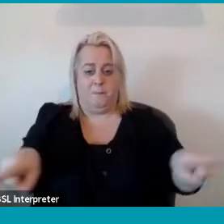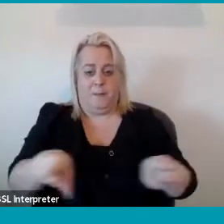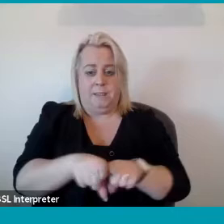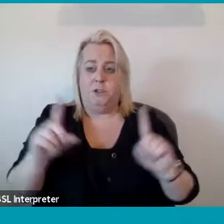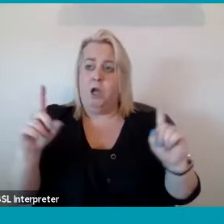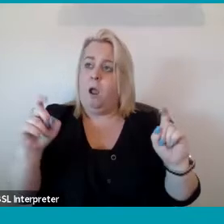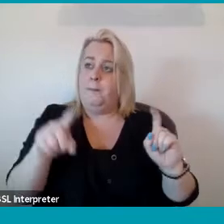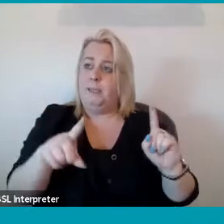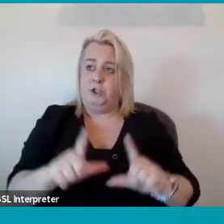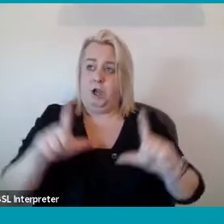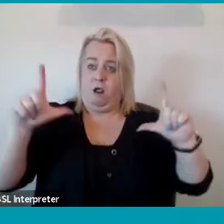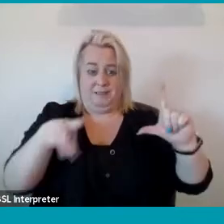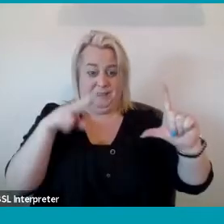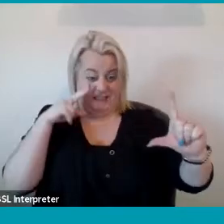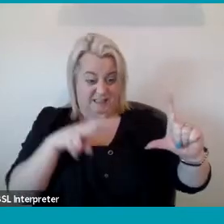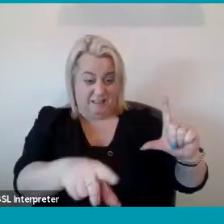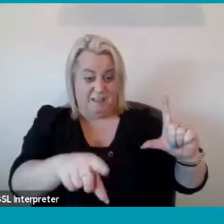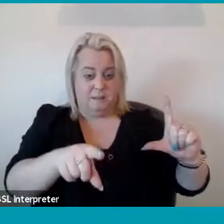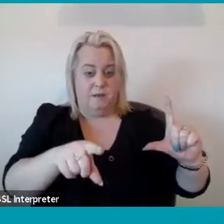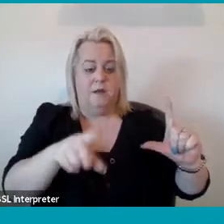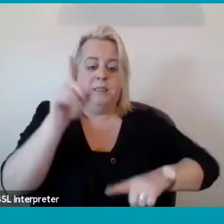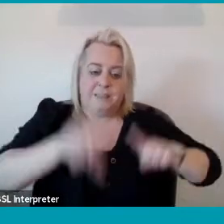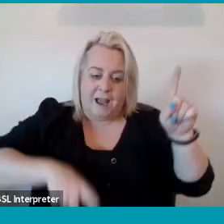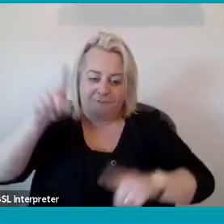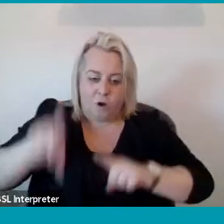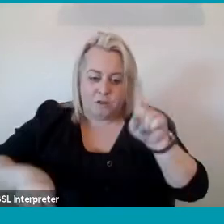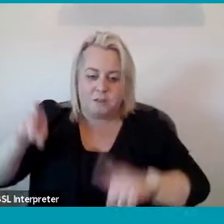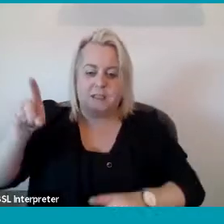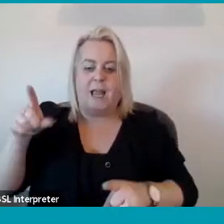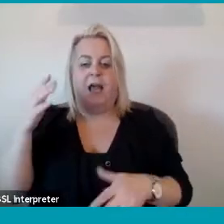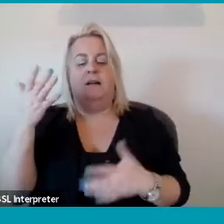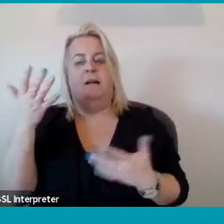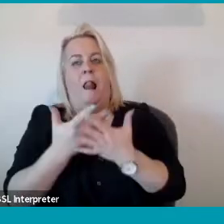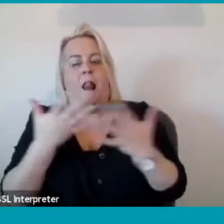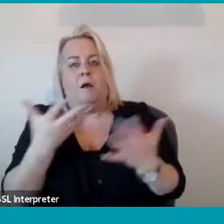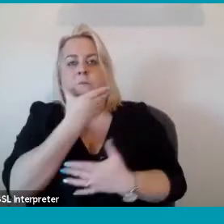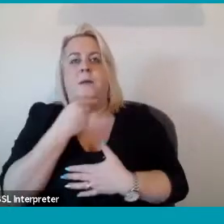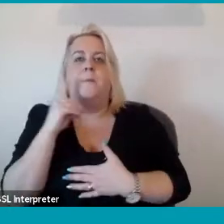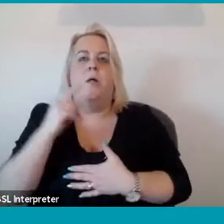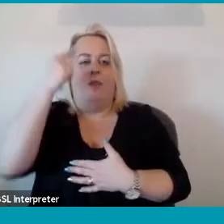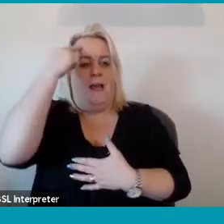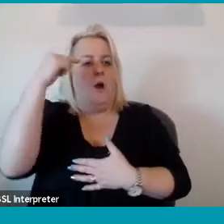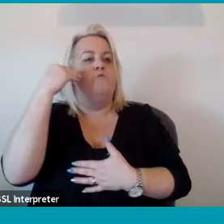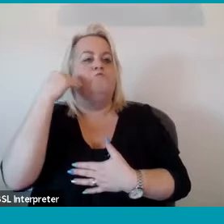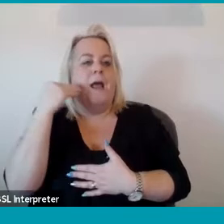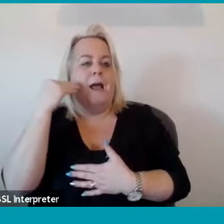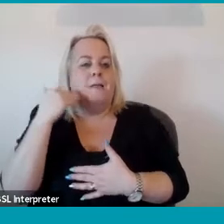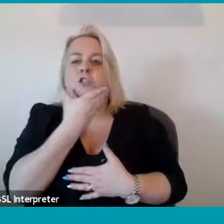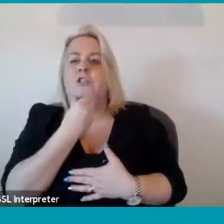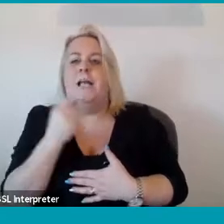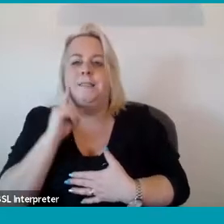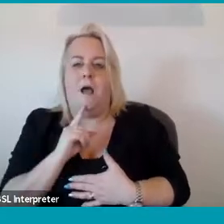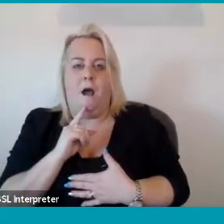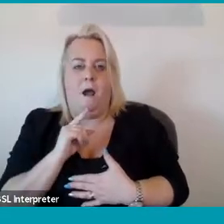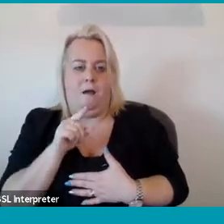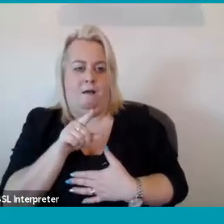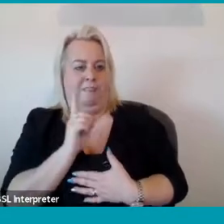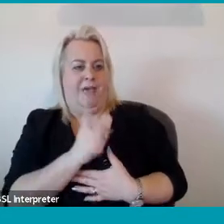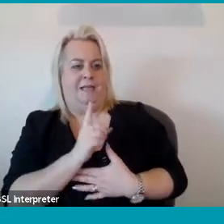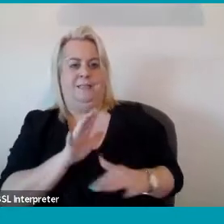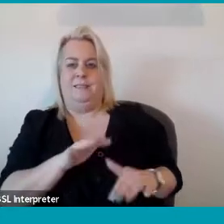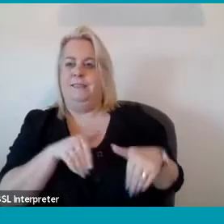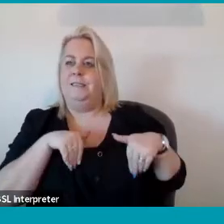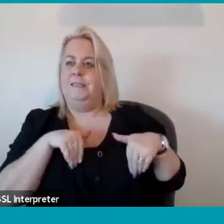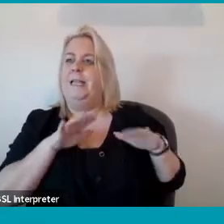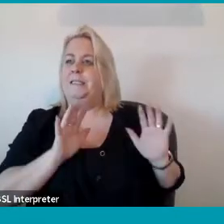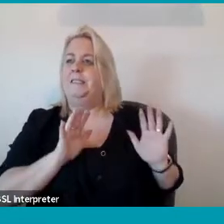think, diversity is still seen as something that's about race and gender. And when people tell me about all of the stuff they're doing on race